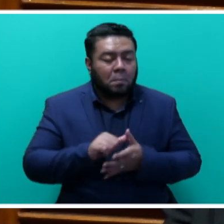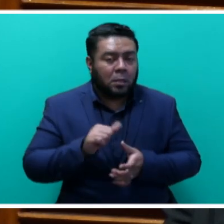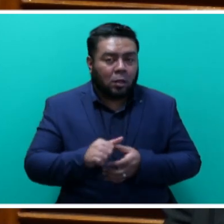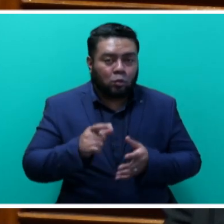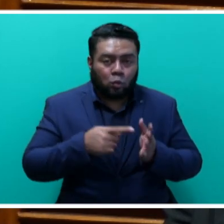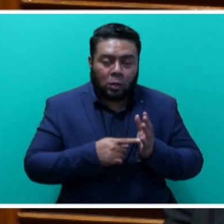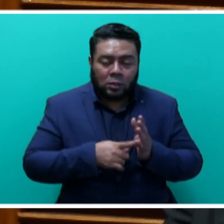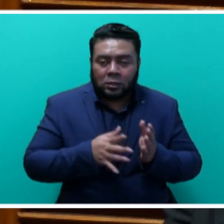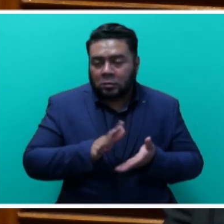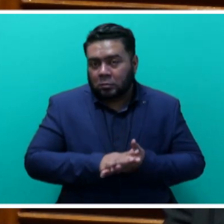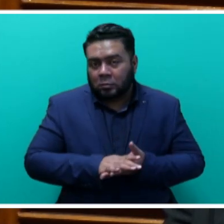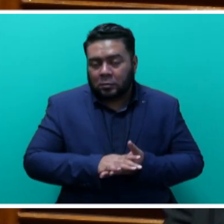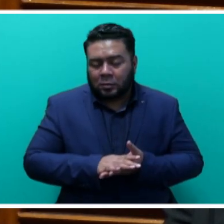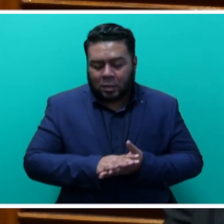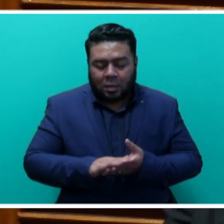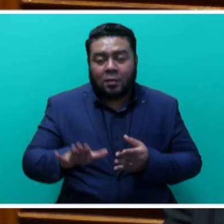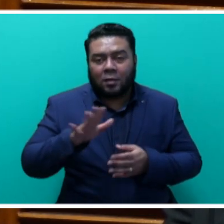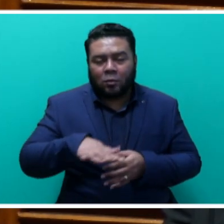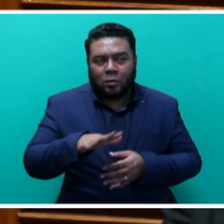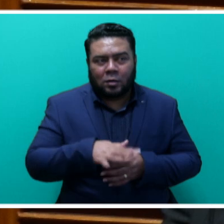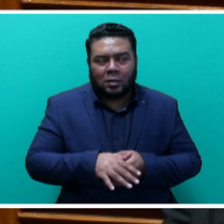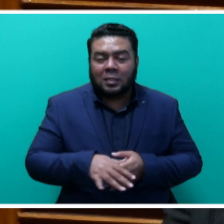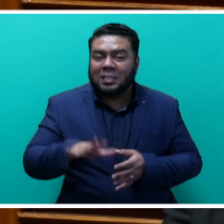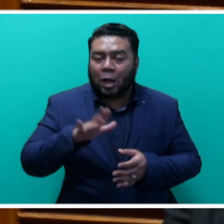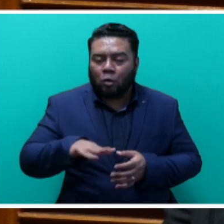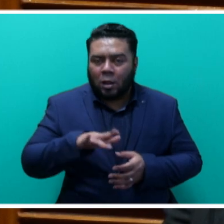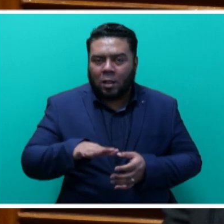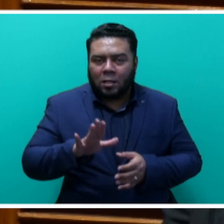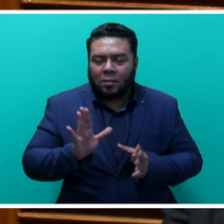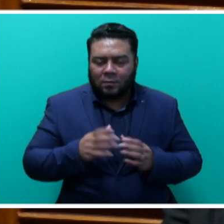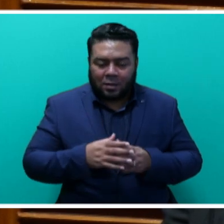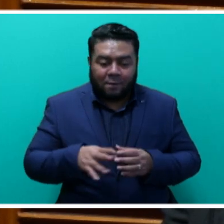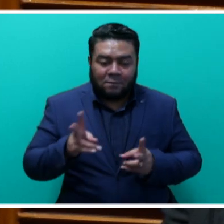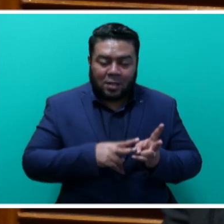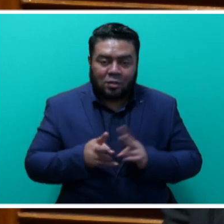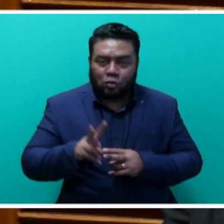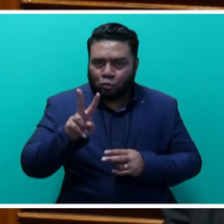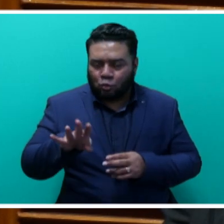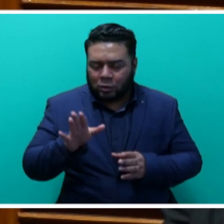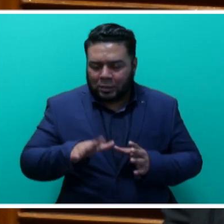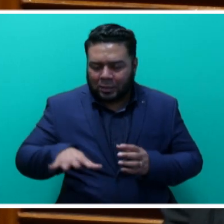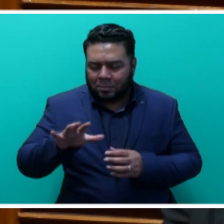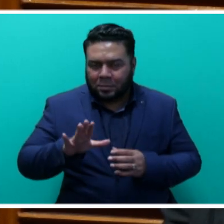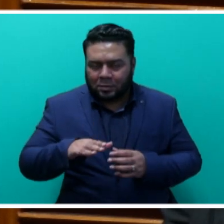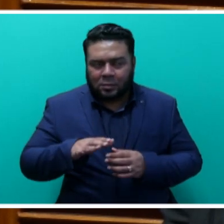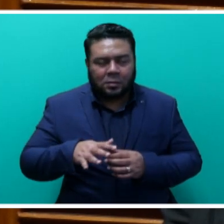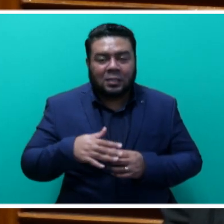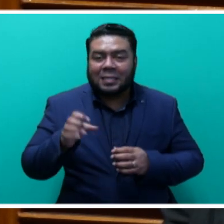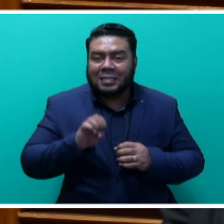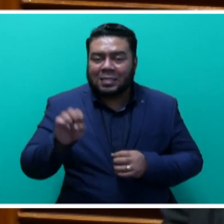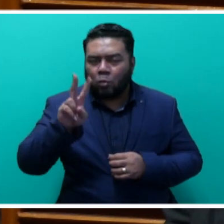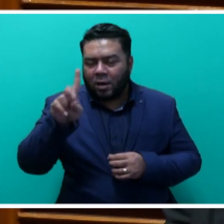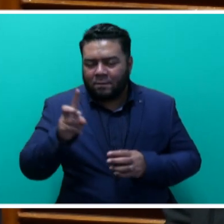facilities in the following areas. Central Division, a village and 2 settlements. Eastern Division,